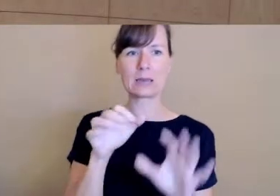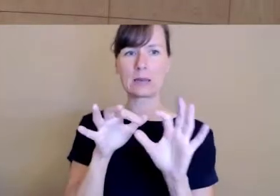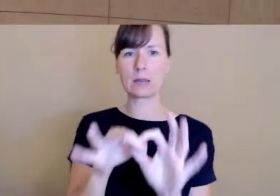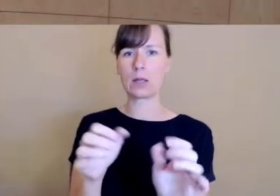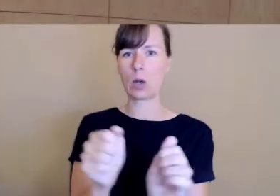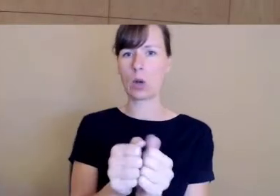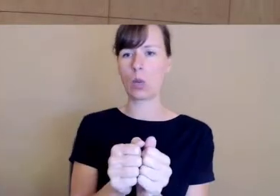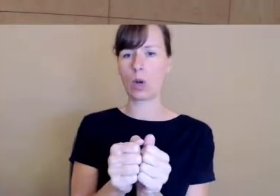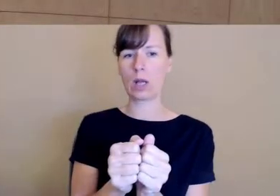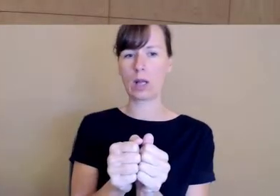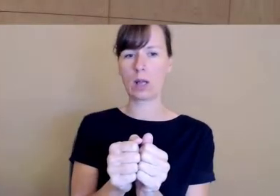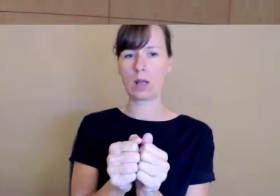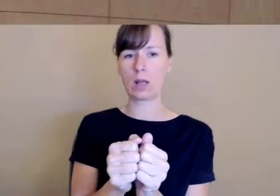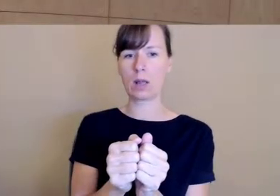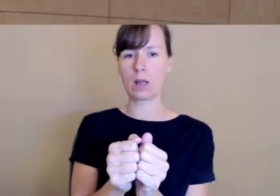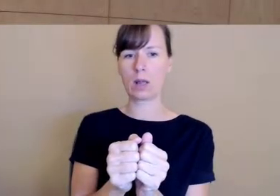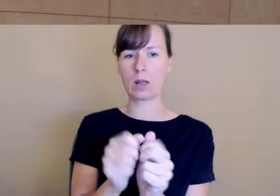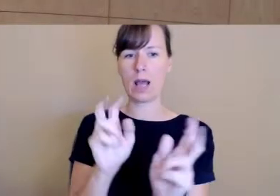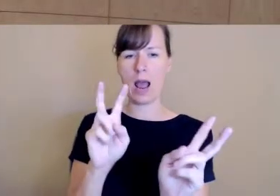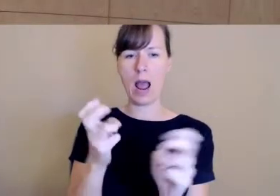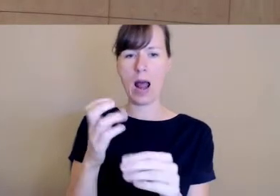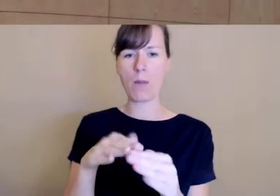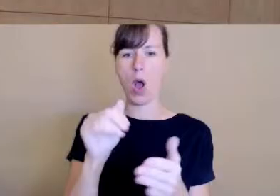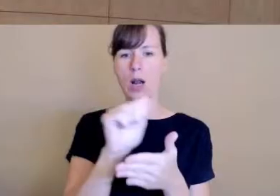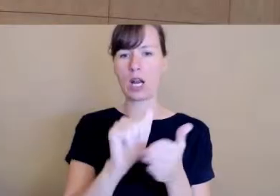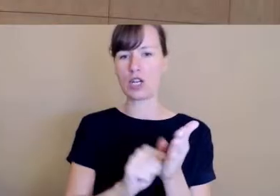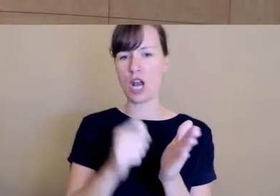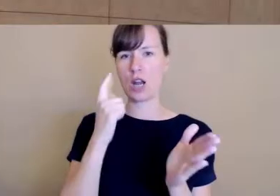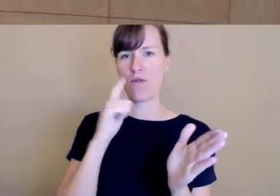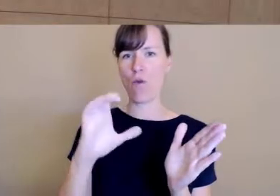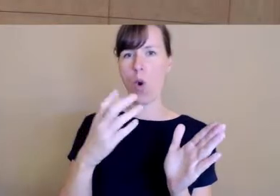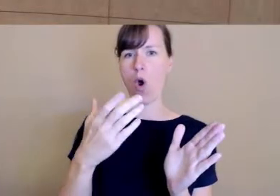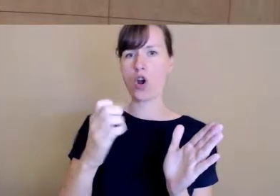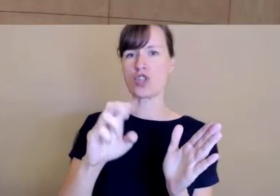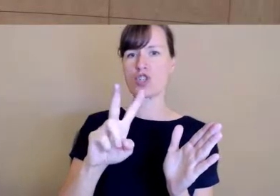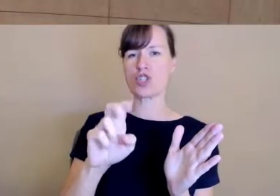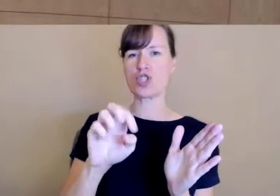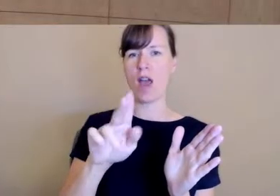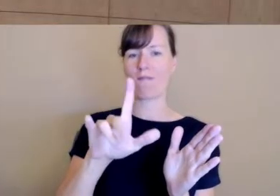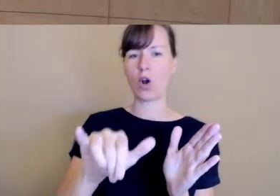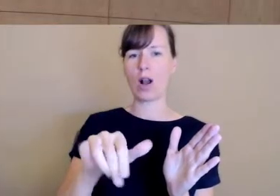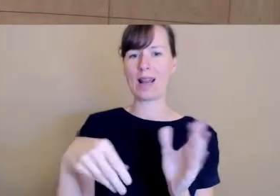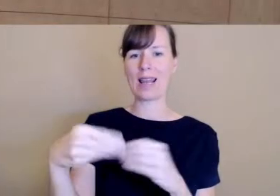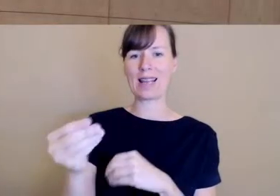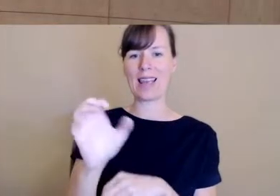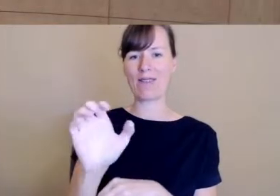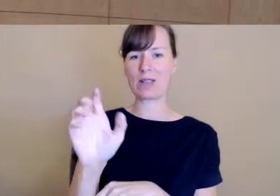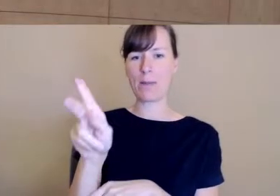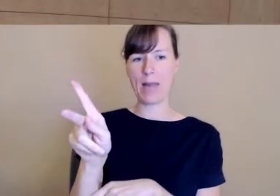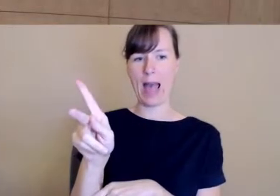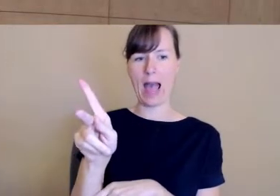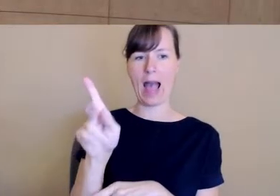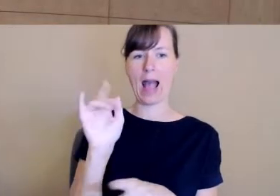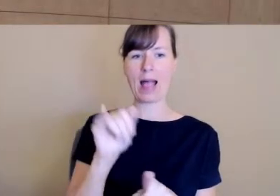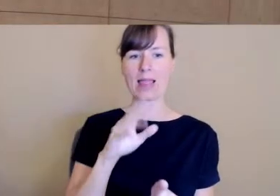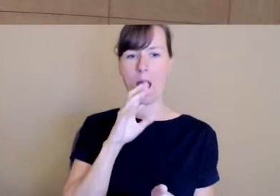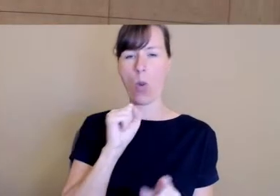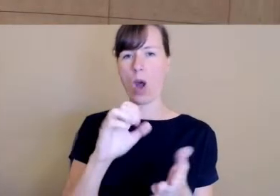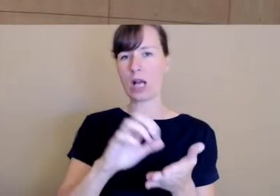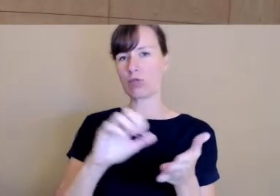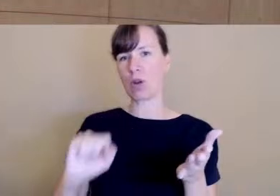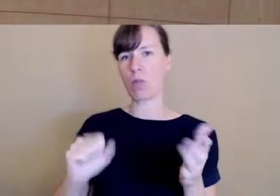item on the agenda for Cheverly Gives Back in regard to the grant request that was removed for the agenda.